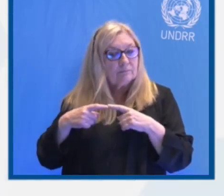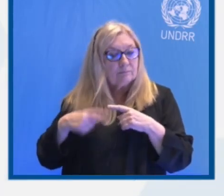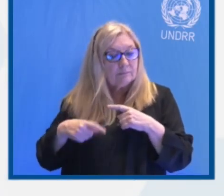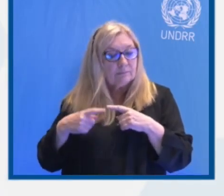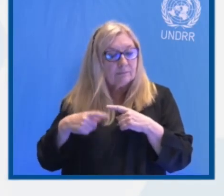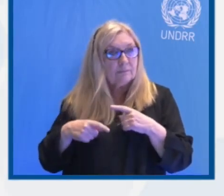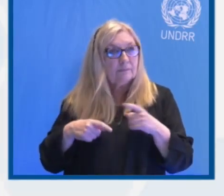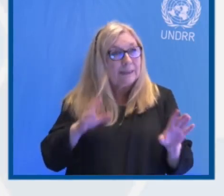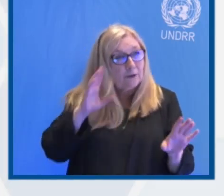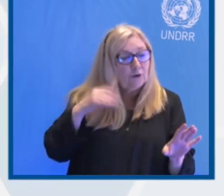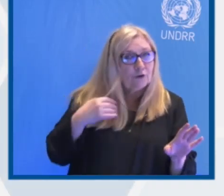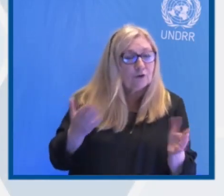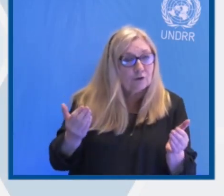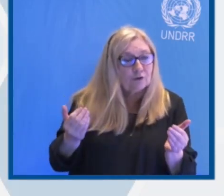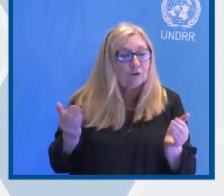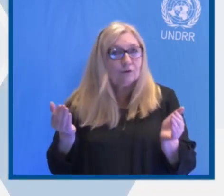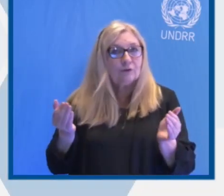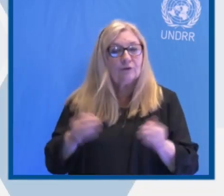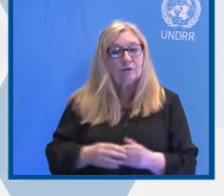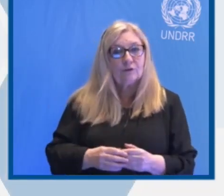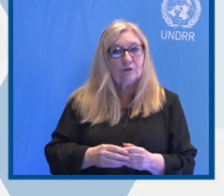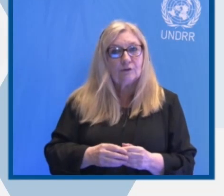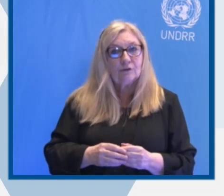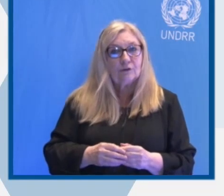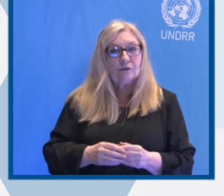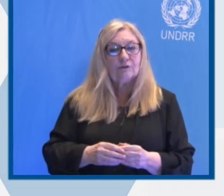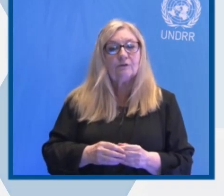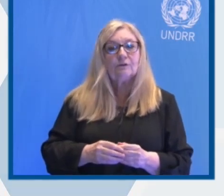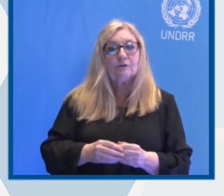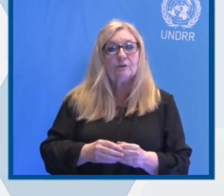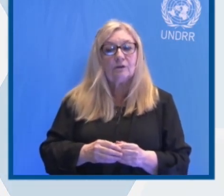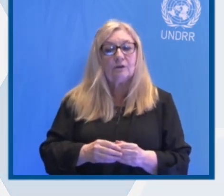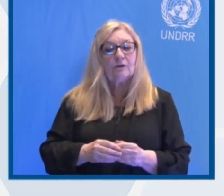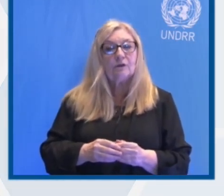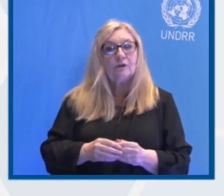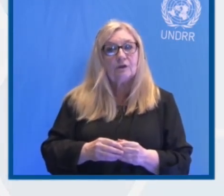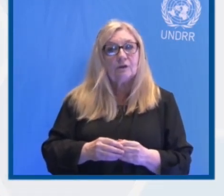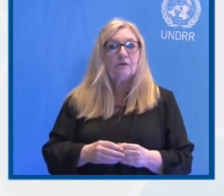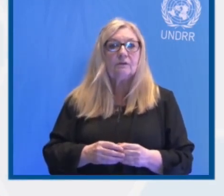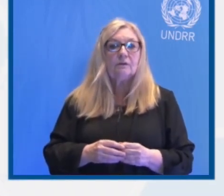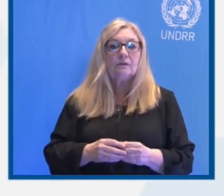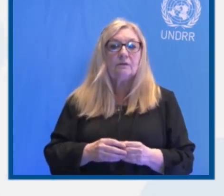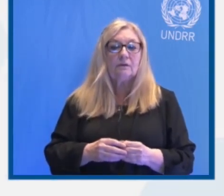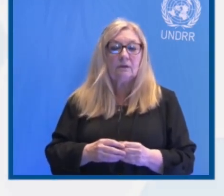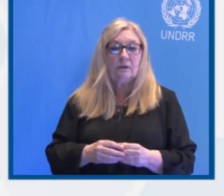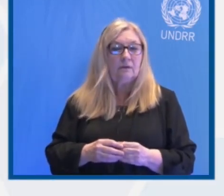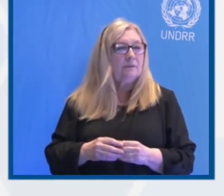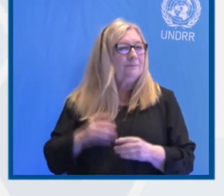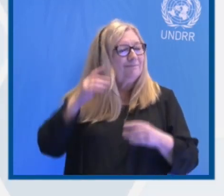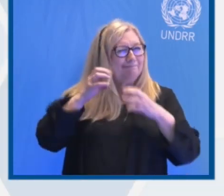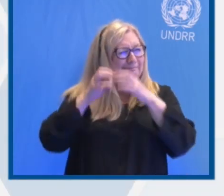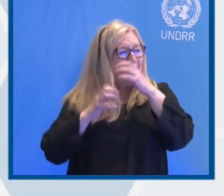Yes. Okay. So what I was saying is first to thank you for the session, and